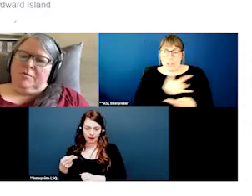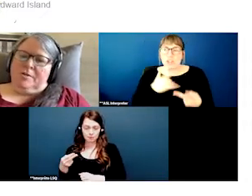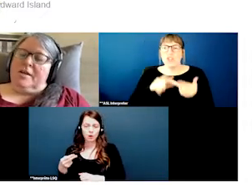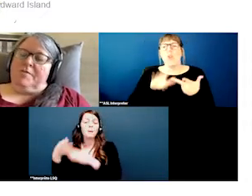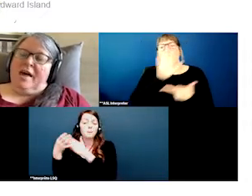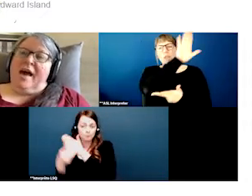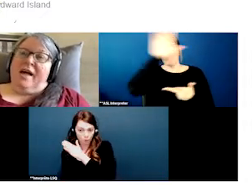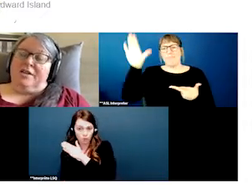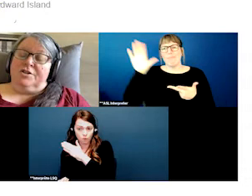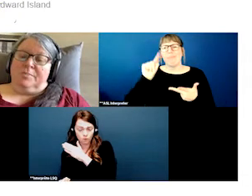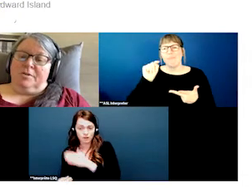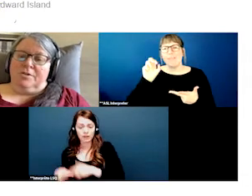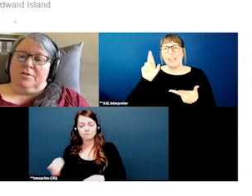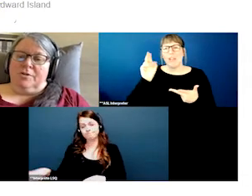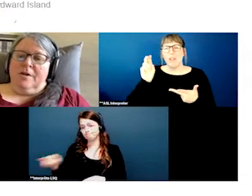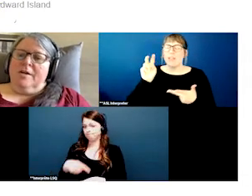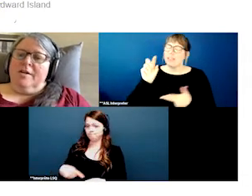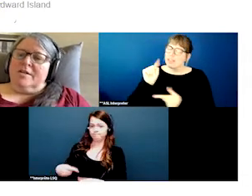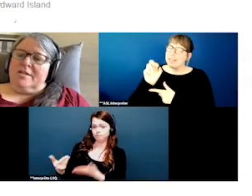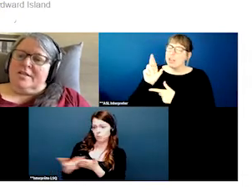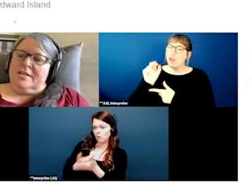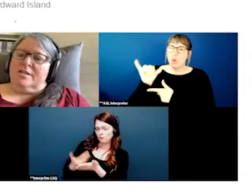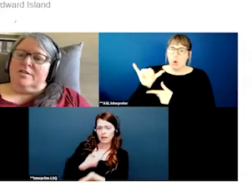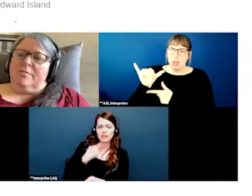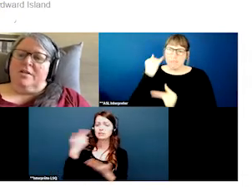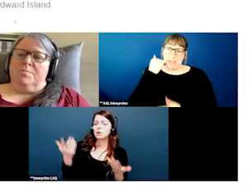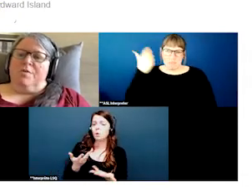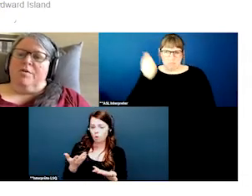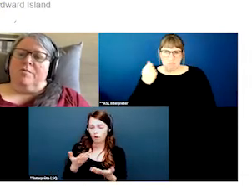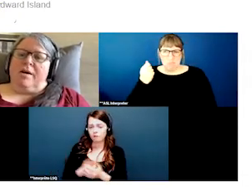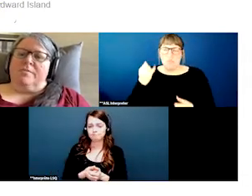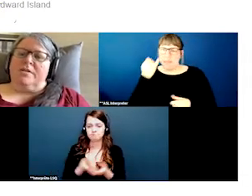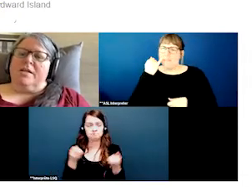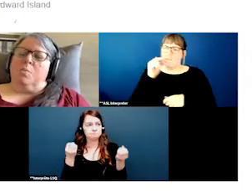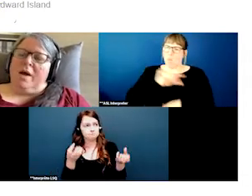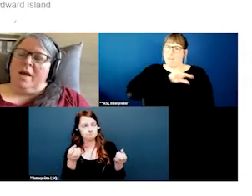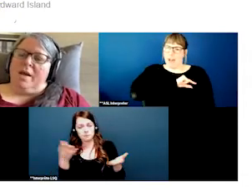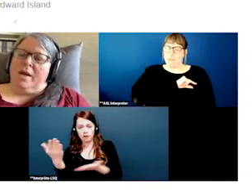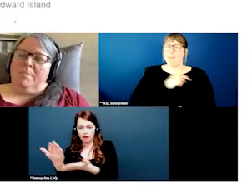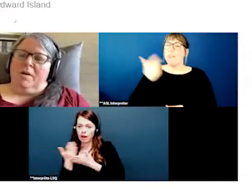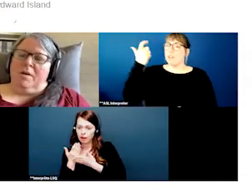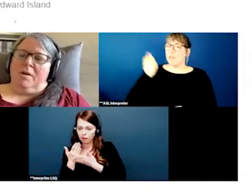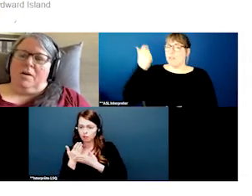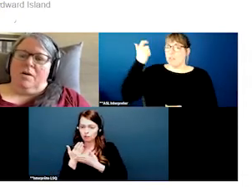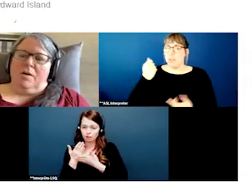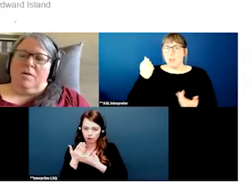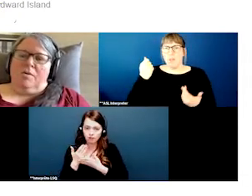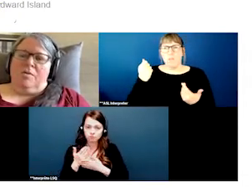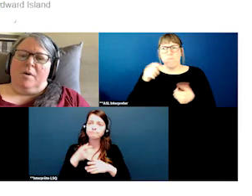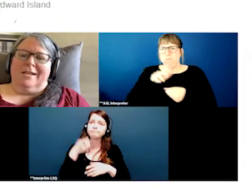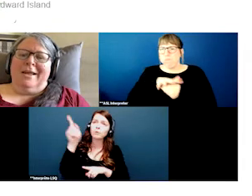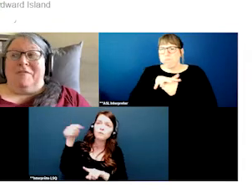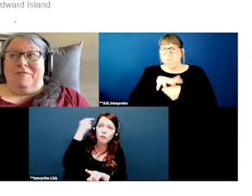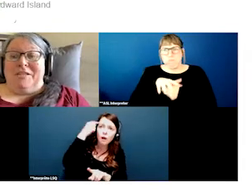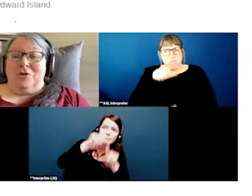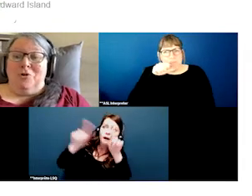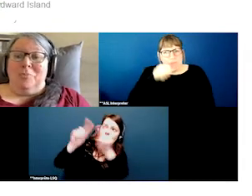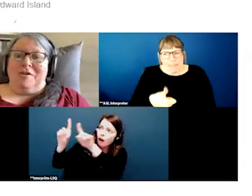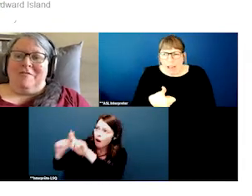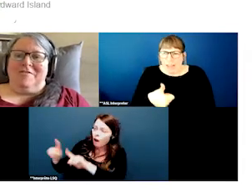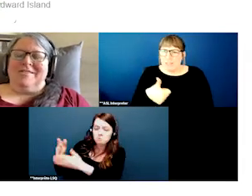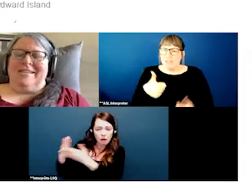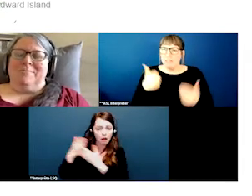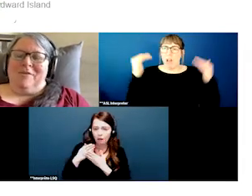territorial governments if they're eligible at all. The assistance from these programs is way below the poverty